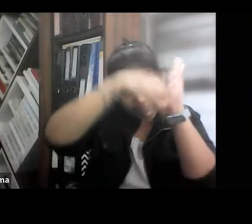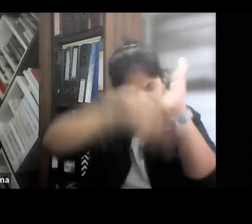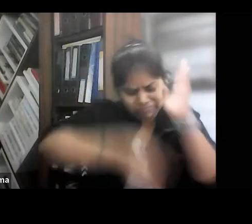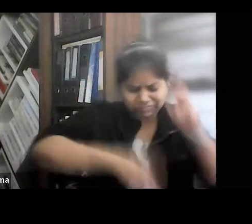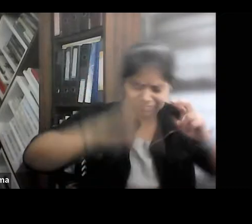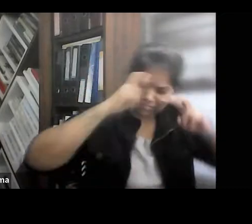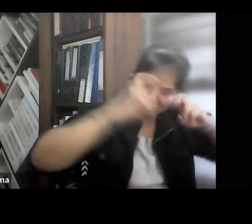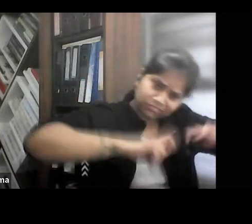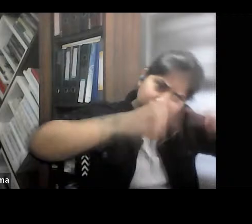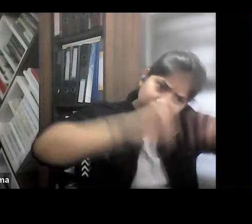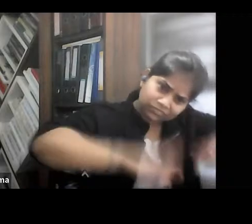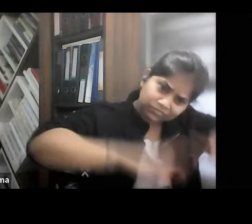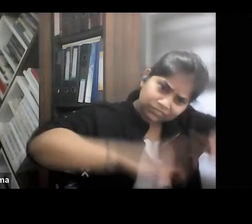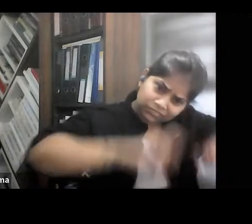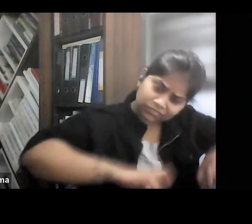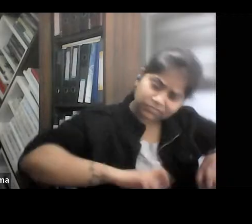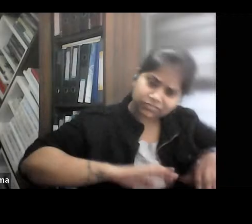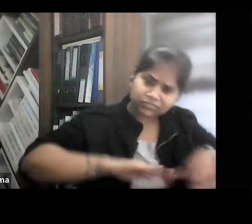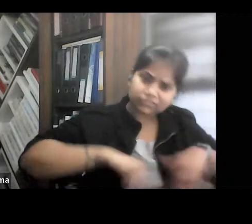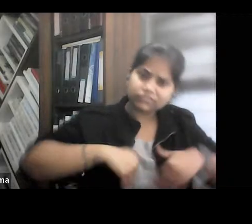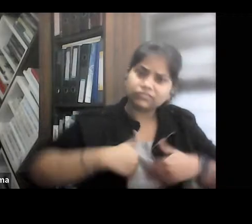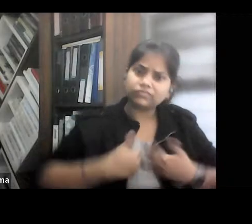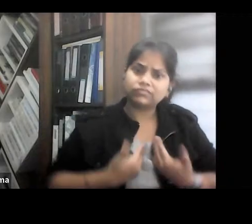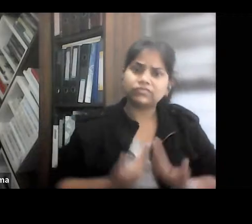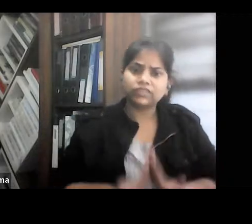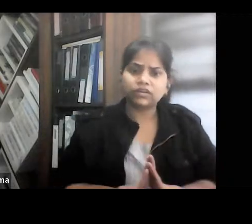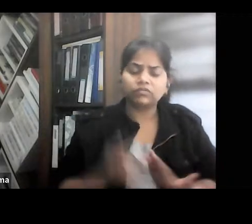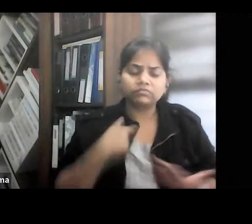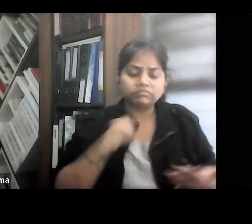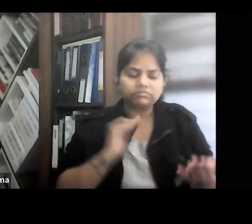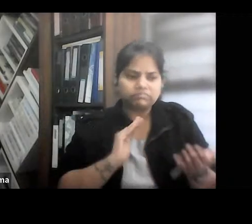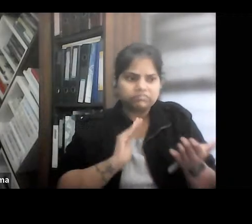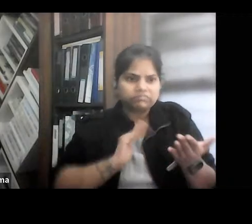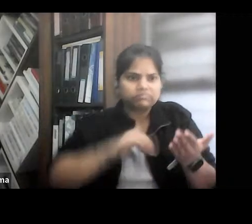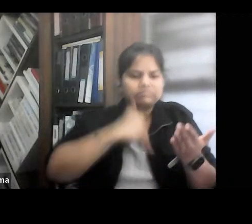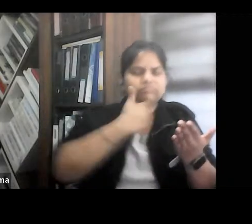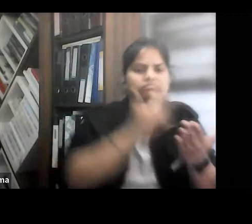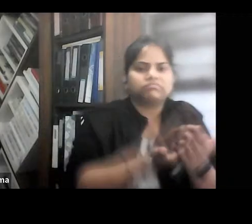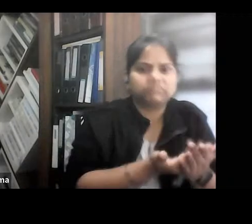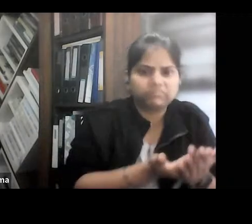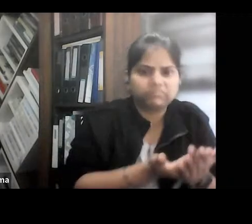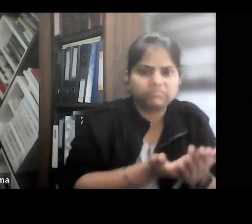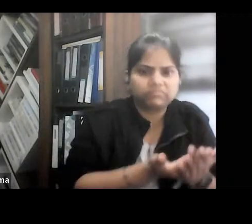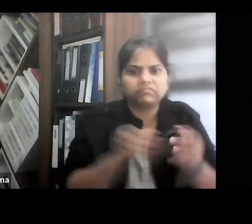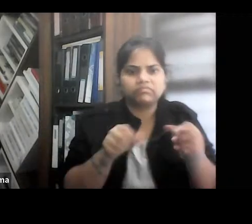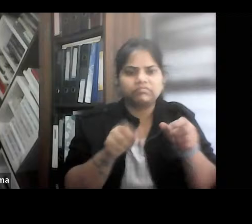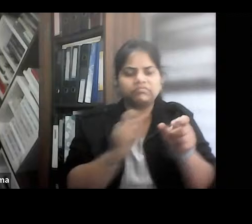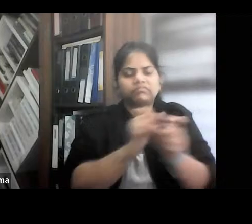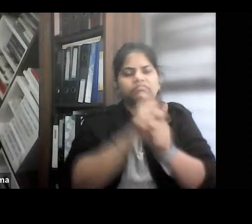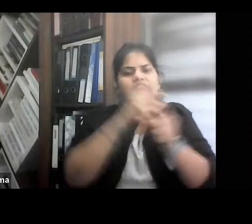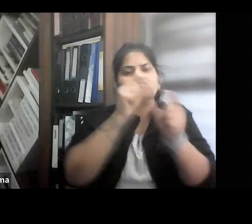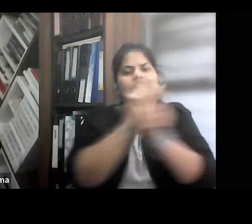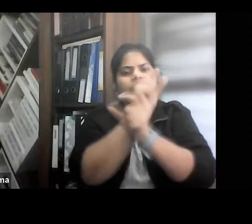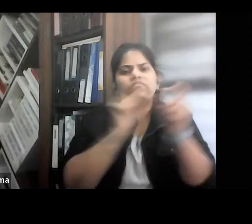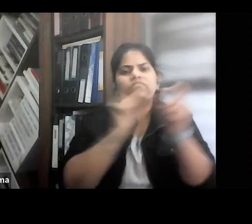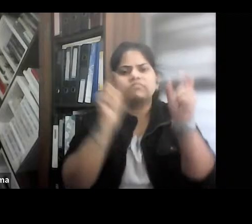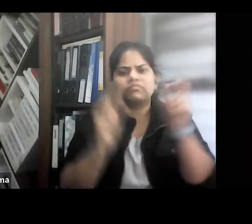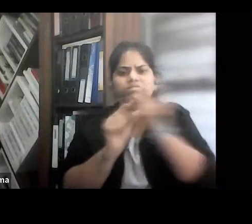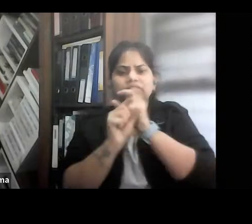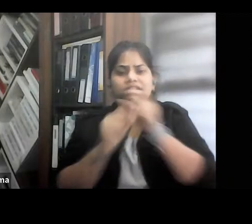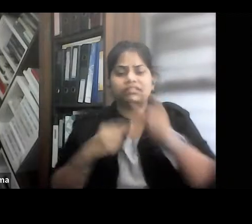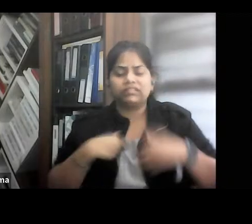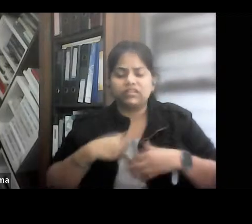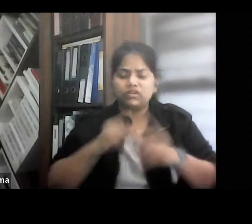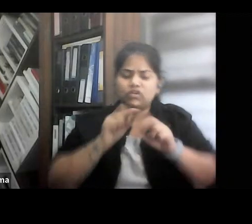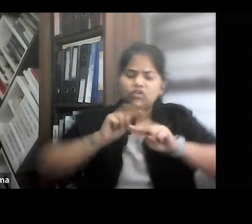of how I have attempted to structure the entire content of my paper